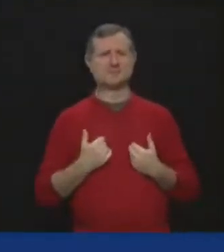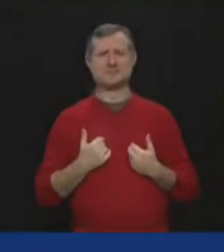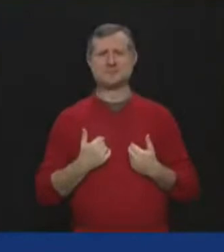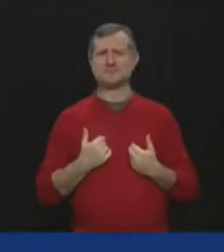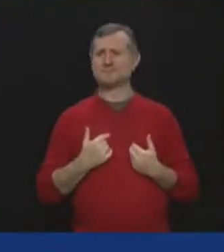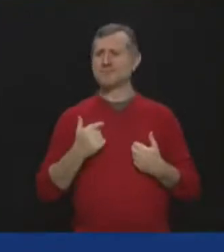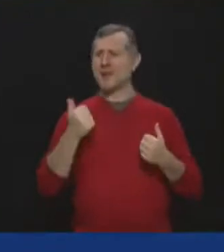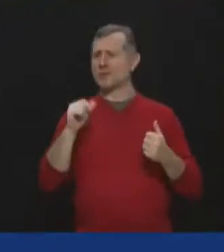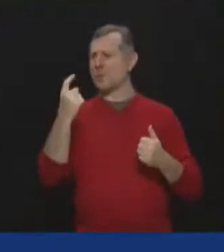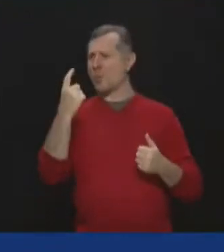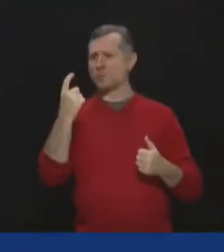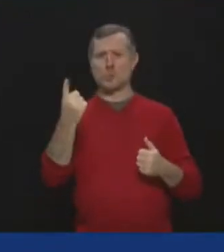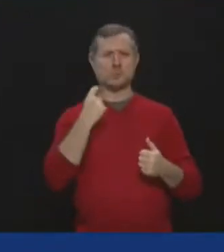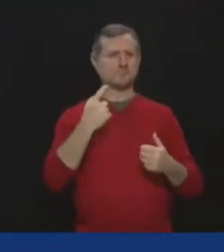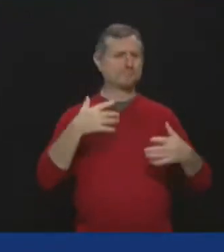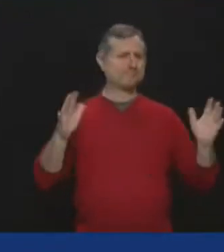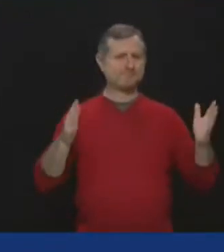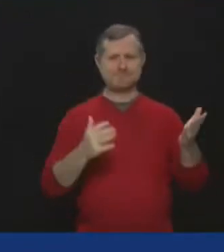One more question. One more.